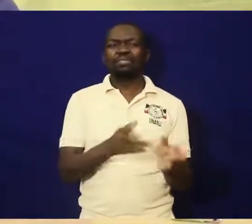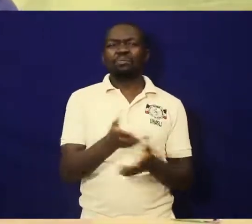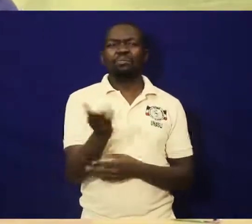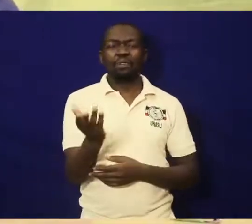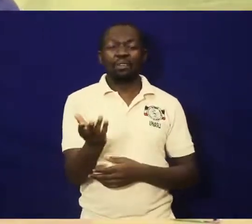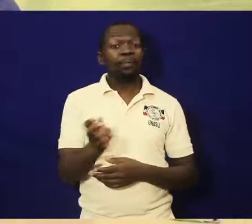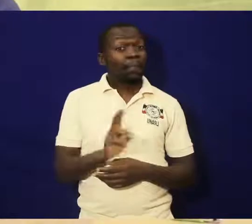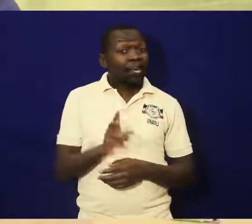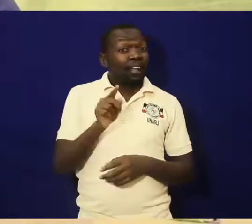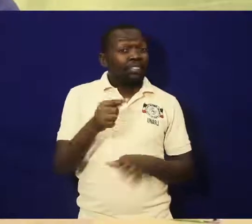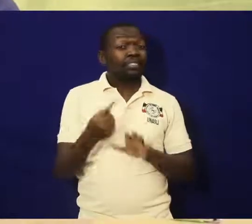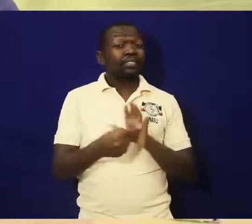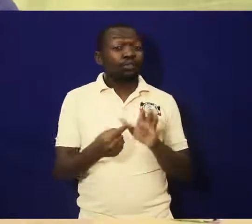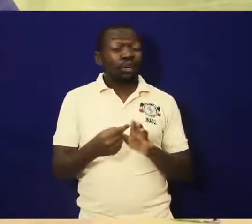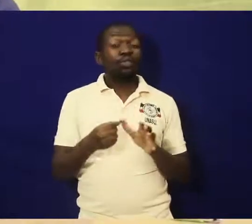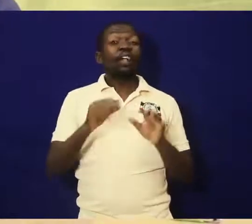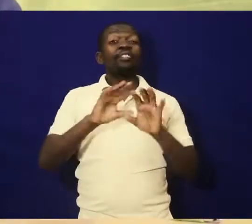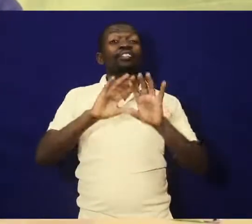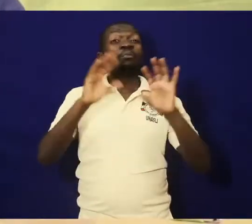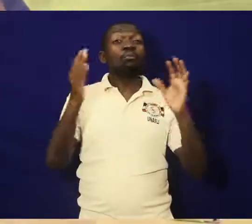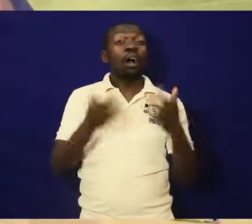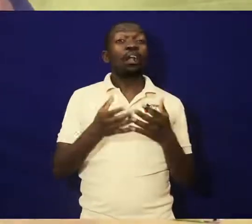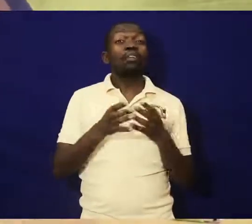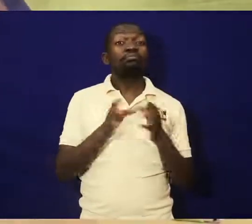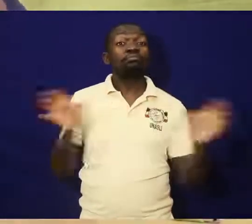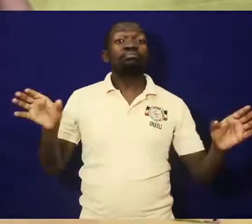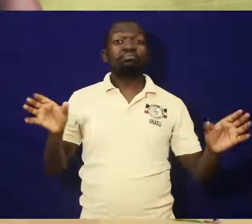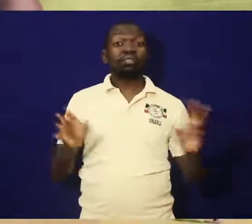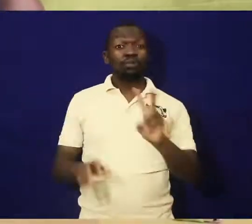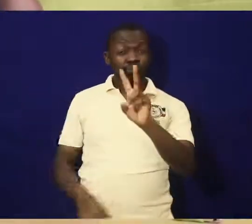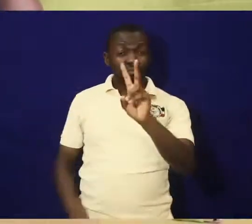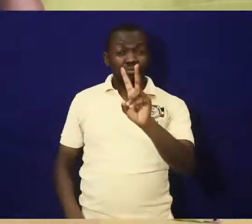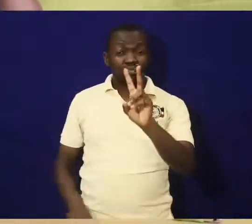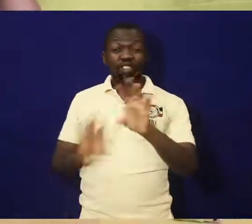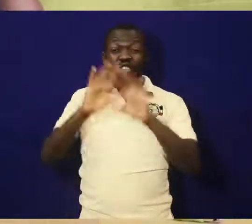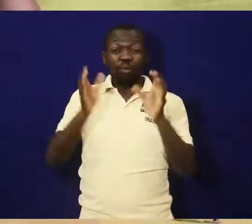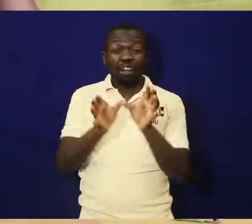Even in this case, the world divided itself into two groups.